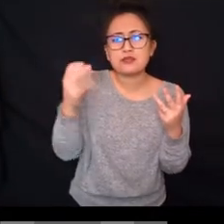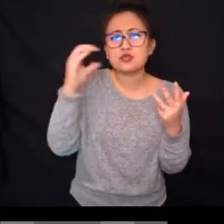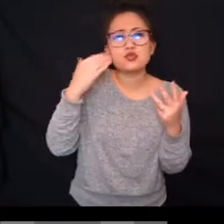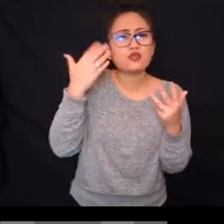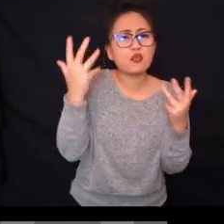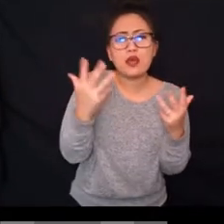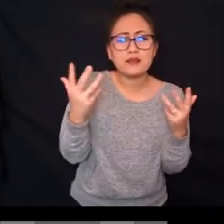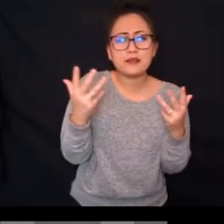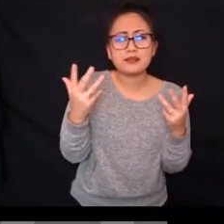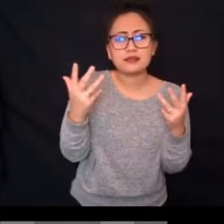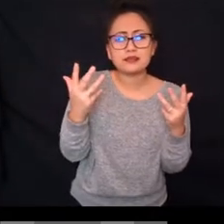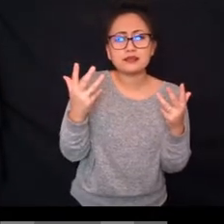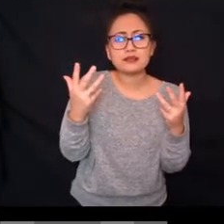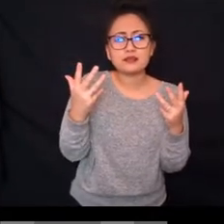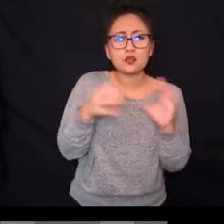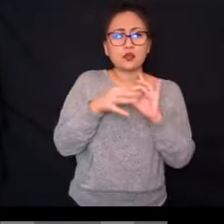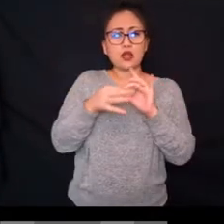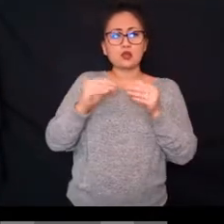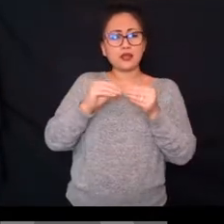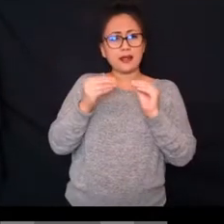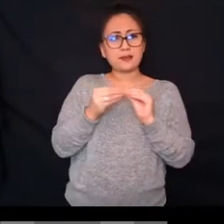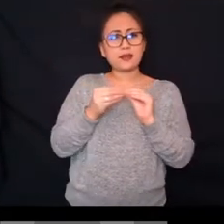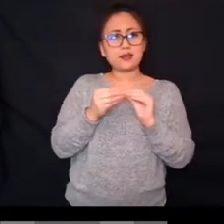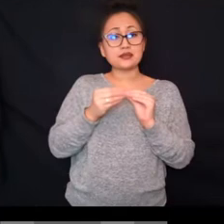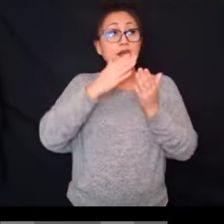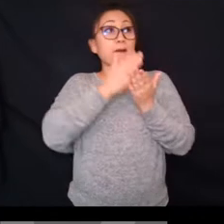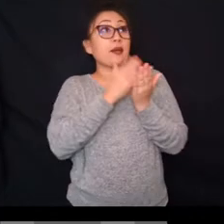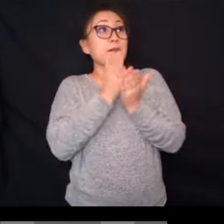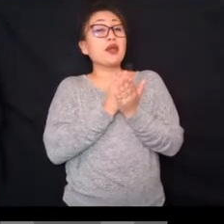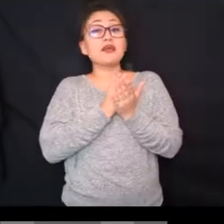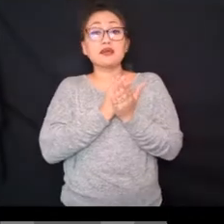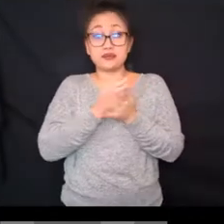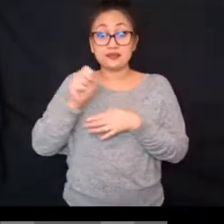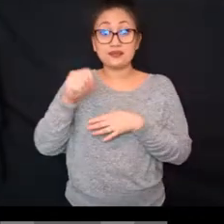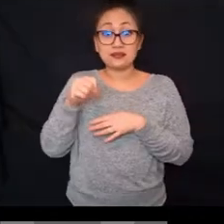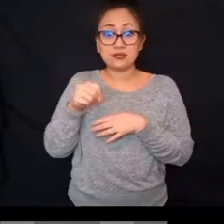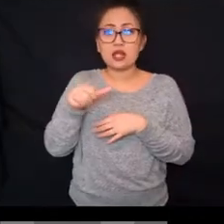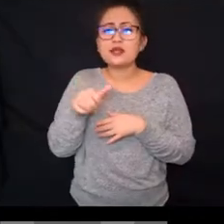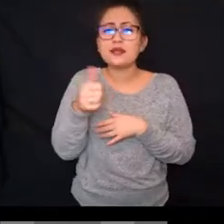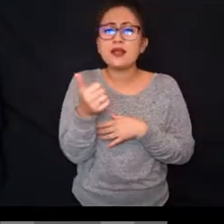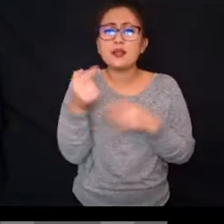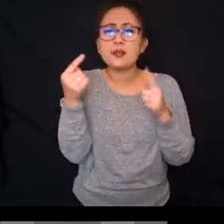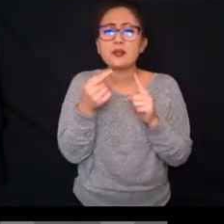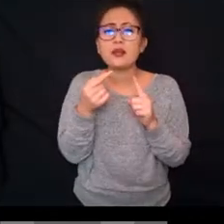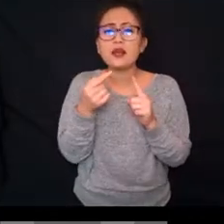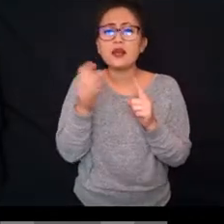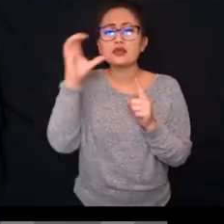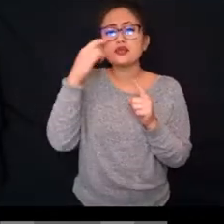for in numbers? Part. Part, but something else we're looking for. We're looking for